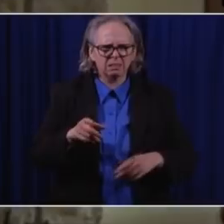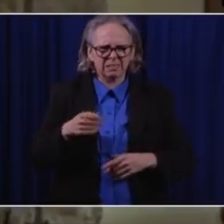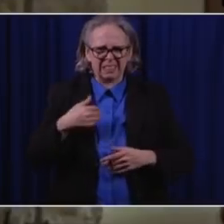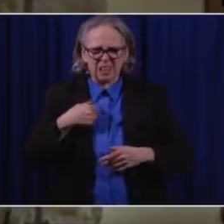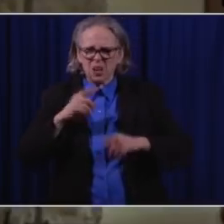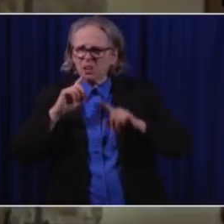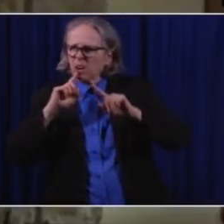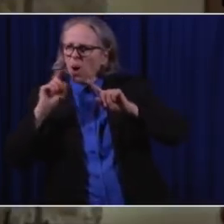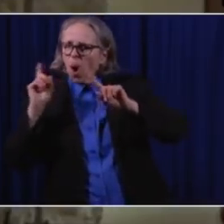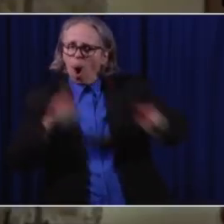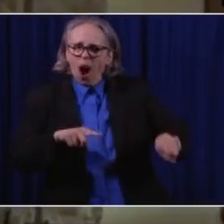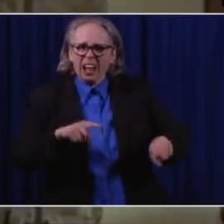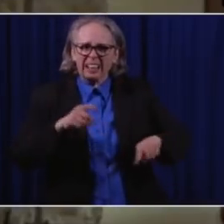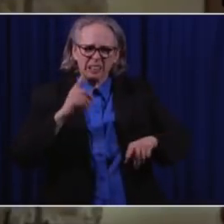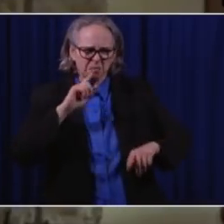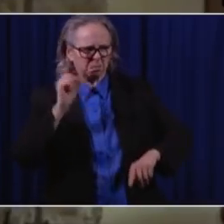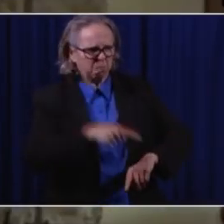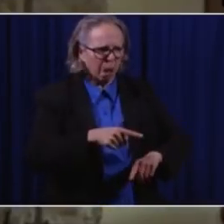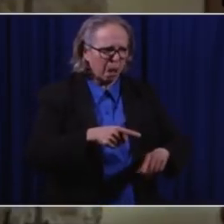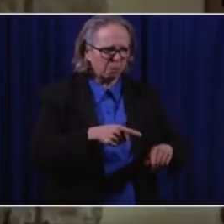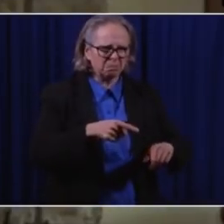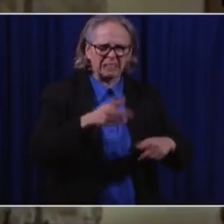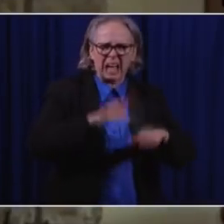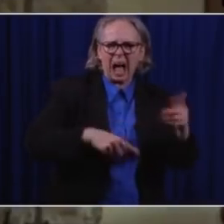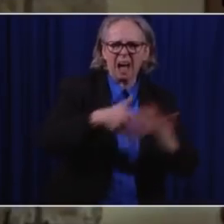responsibility. Doctor?